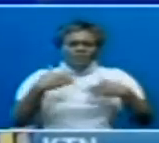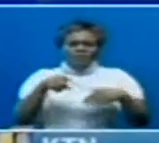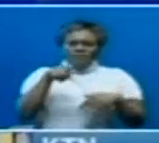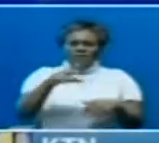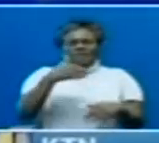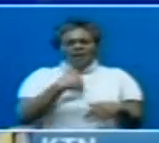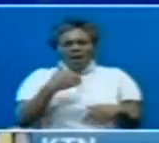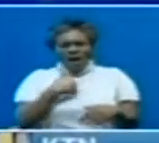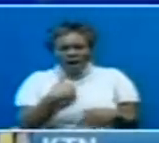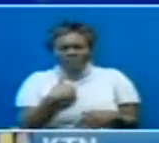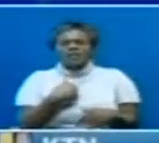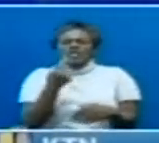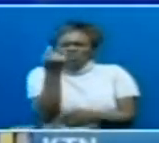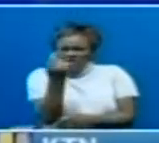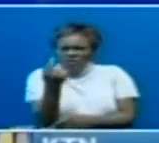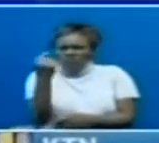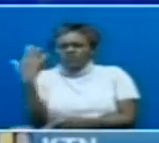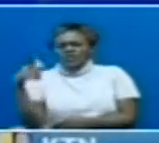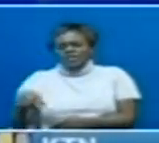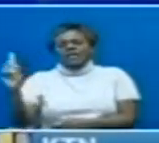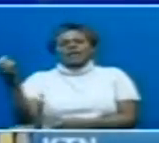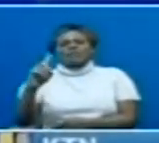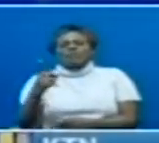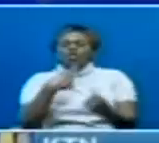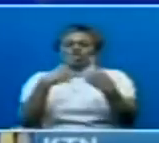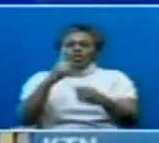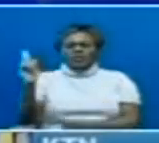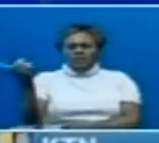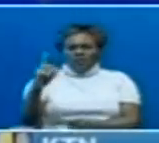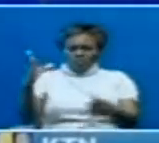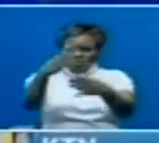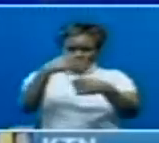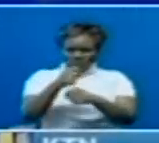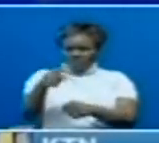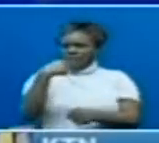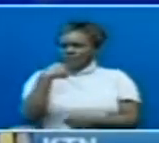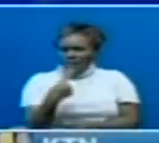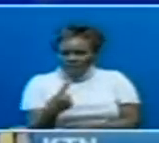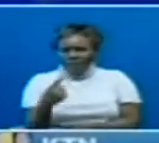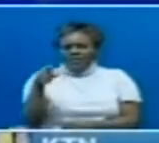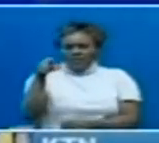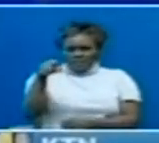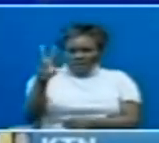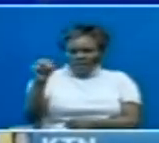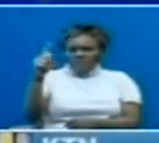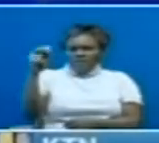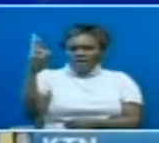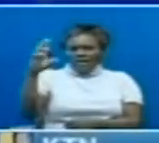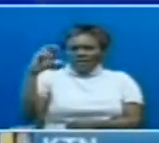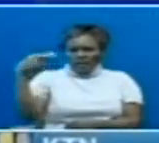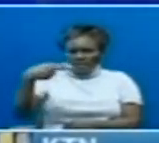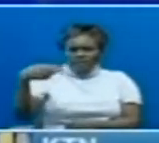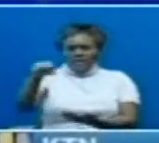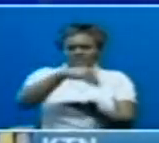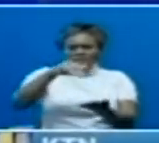scramble for overstretched facilities in Nairobi. Speaking in Nairobi, the Chandaria Foundation official said the MTRH will now be the center